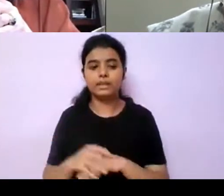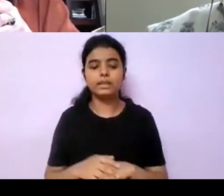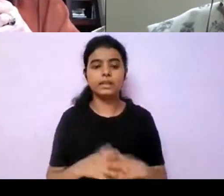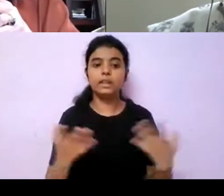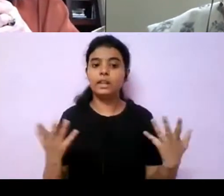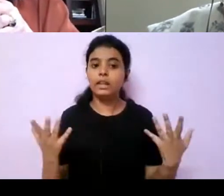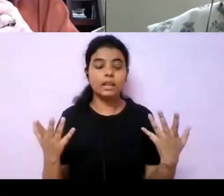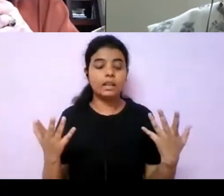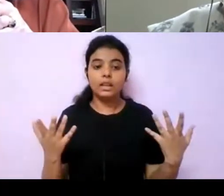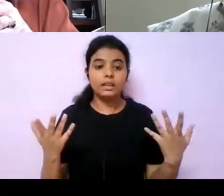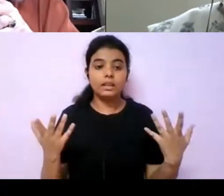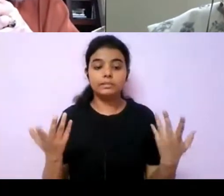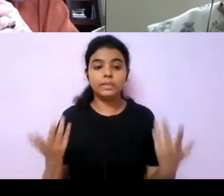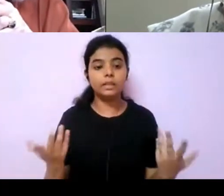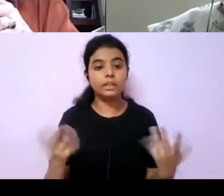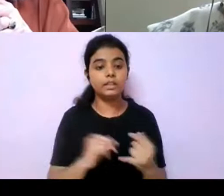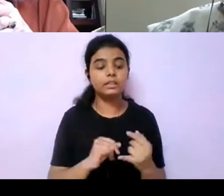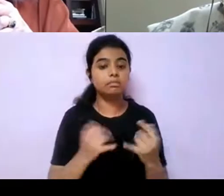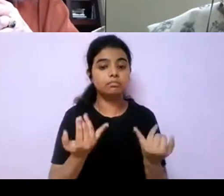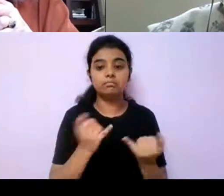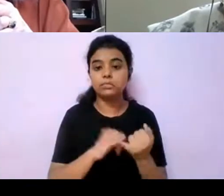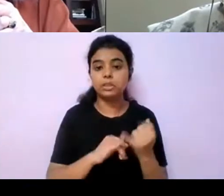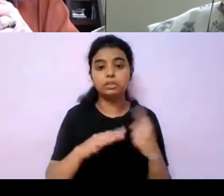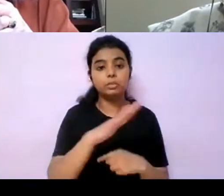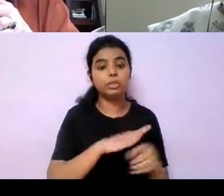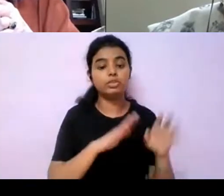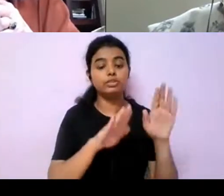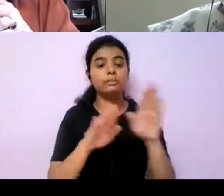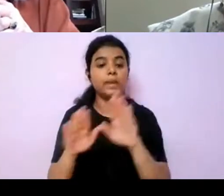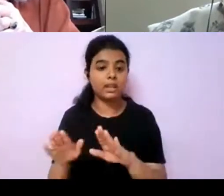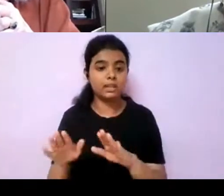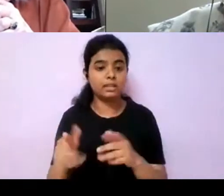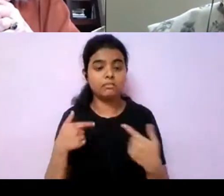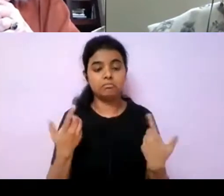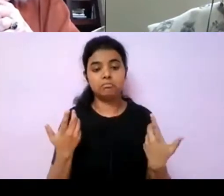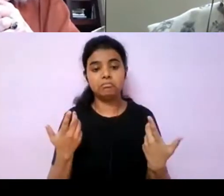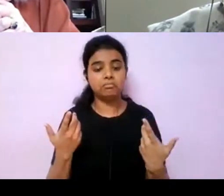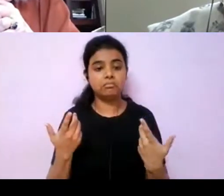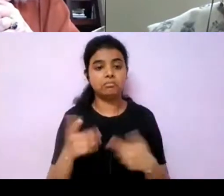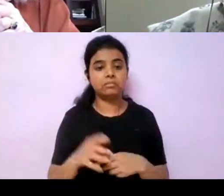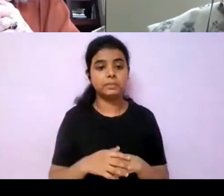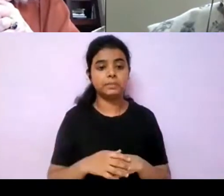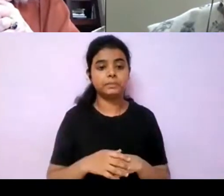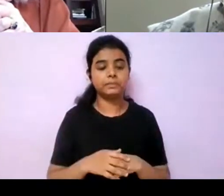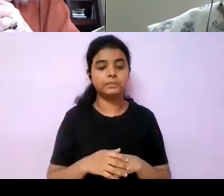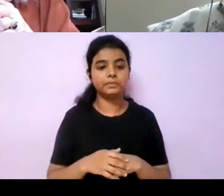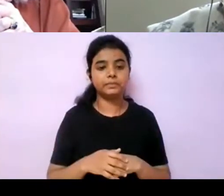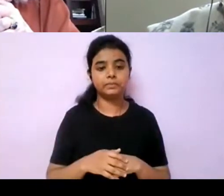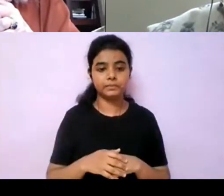Depends on what kinds of vulnerabilities. I mean, really,